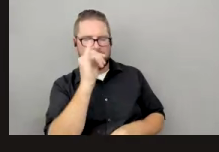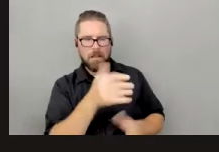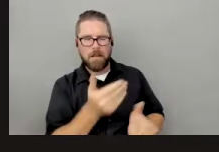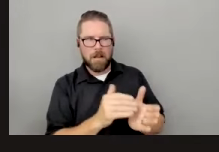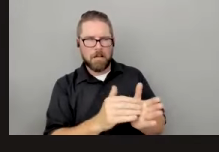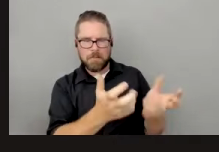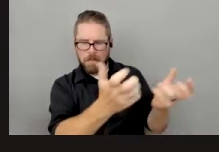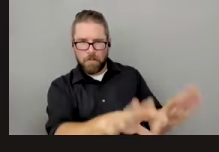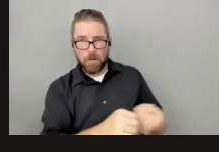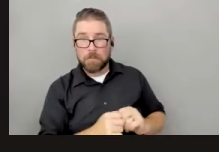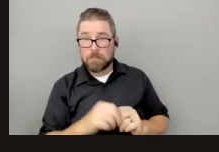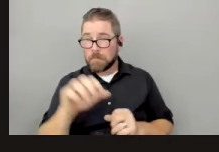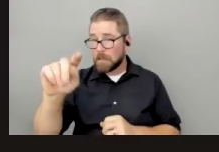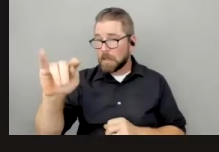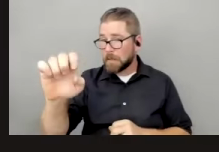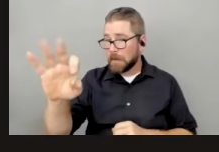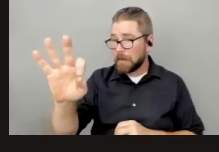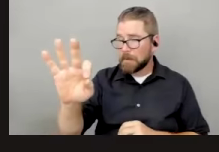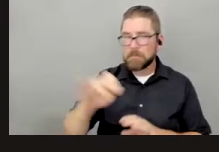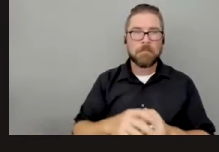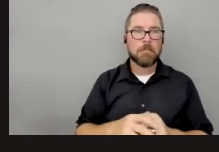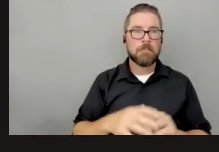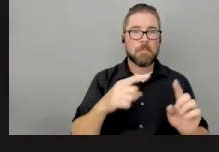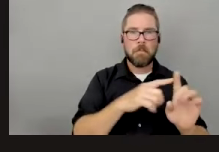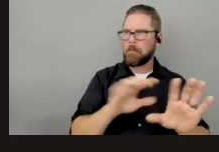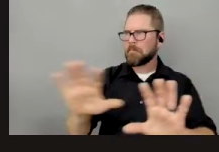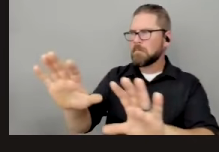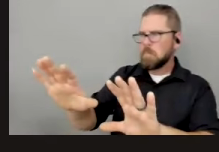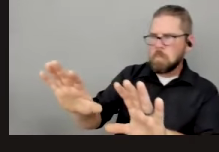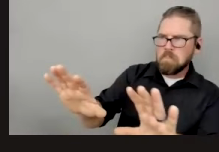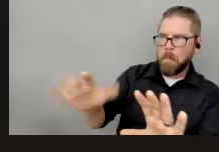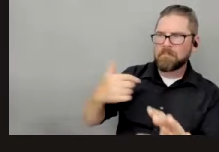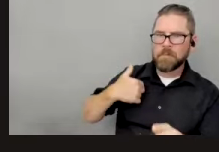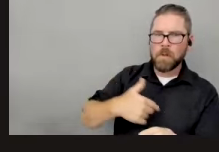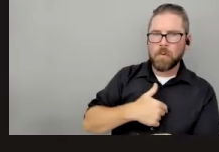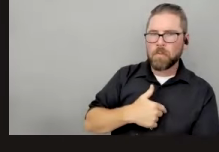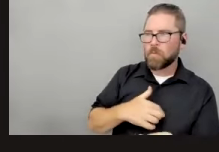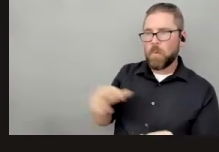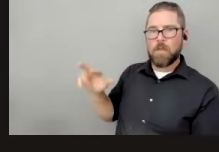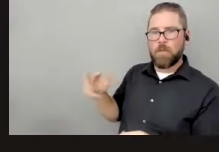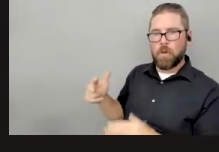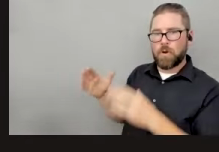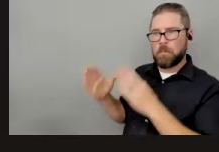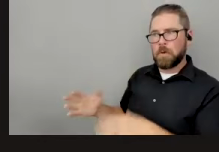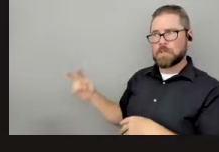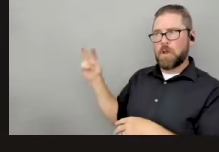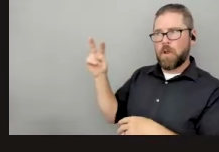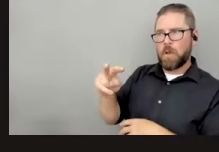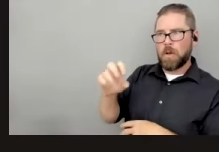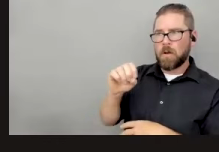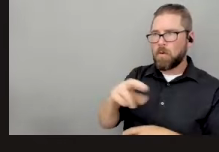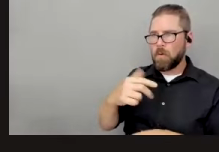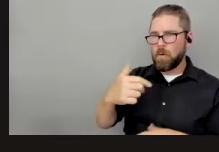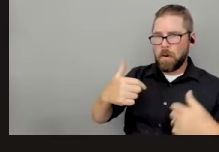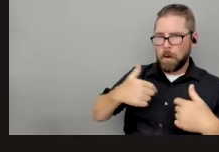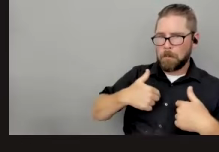Wait, so are we employee B or are we just an observer? you're an employee that employee B came